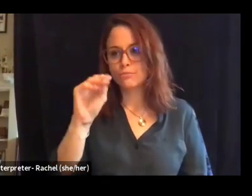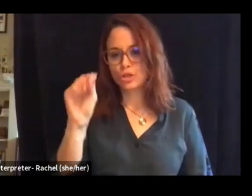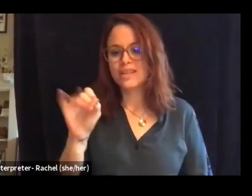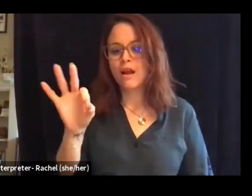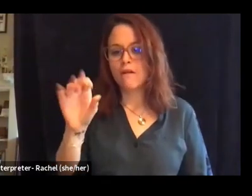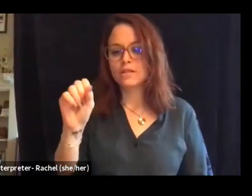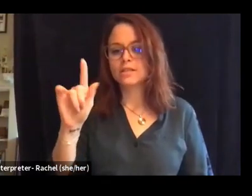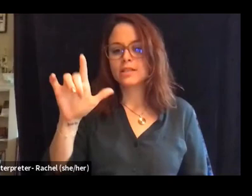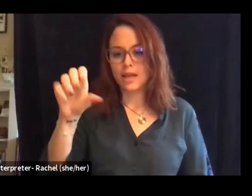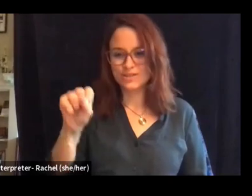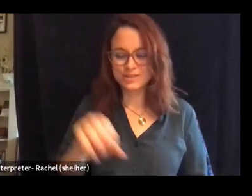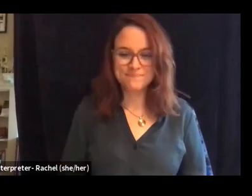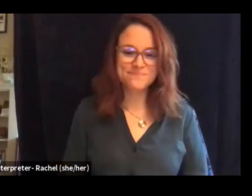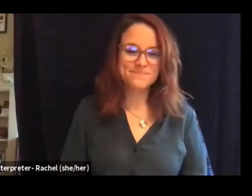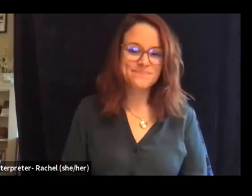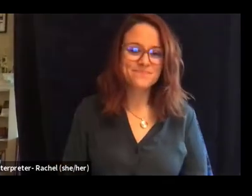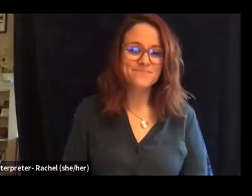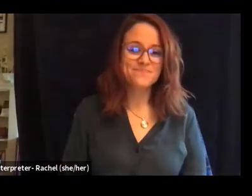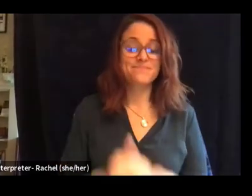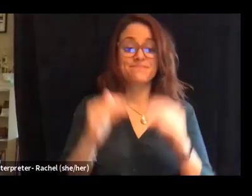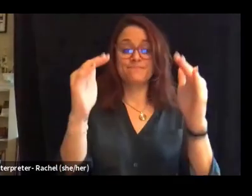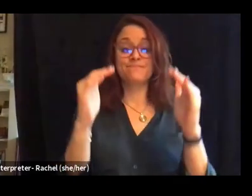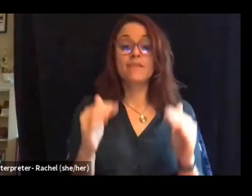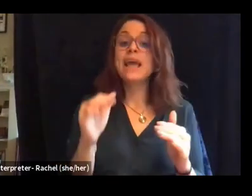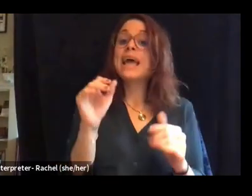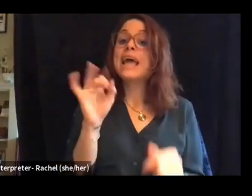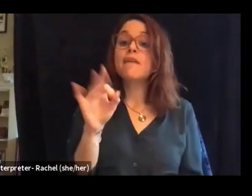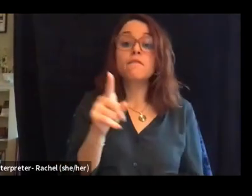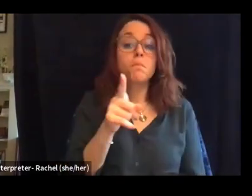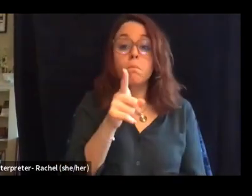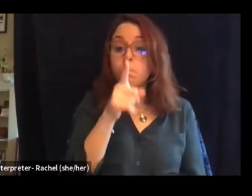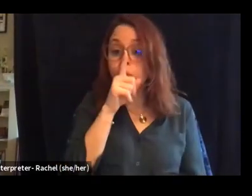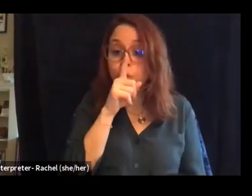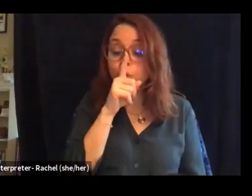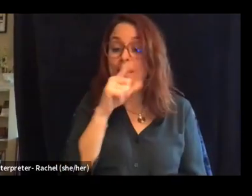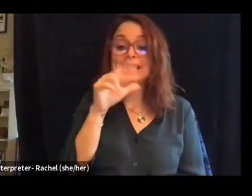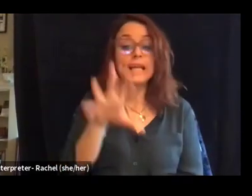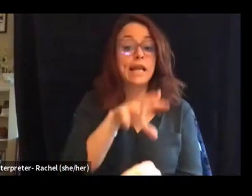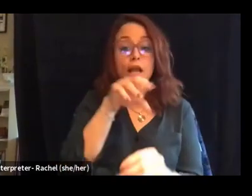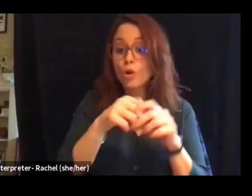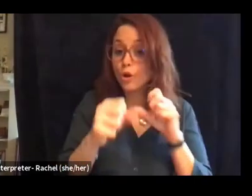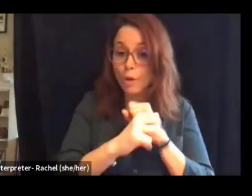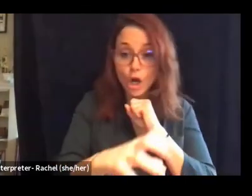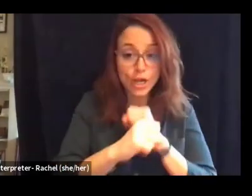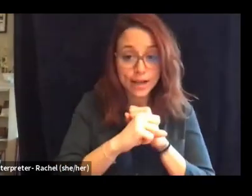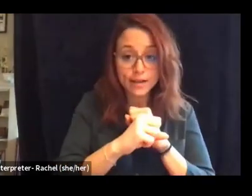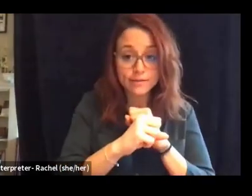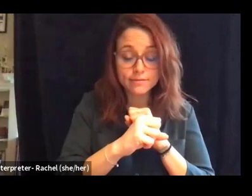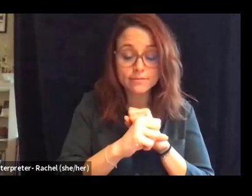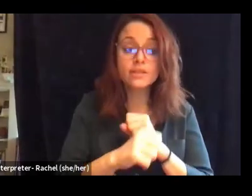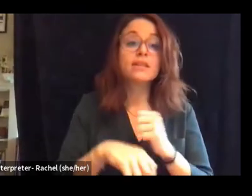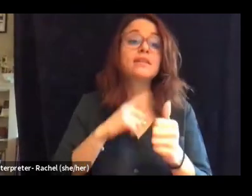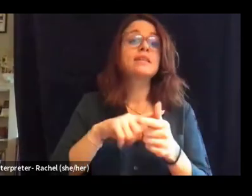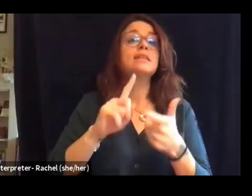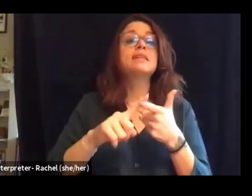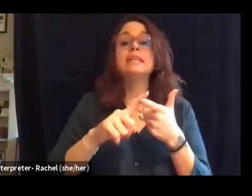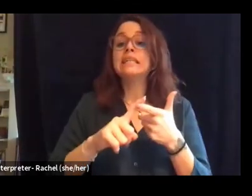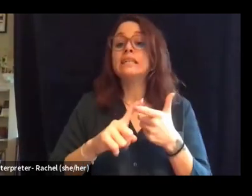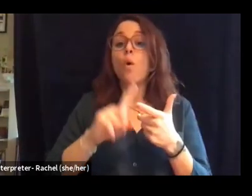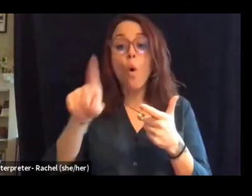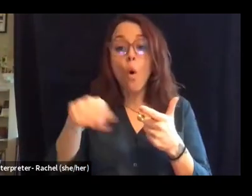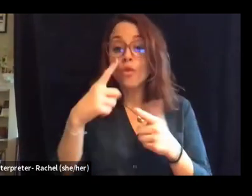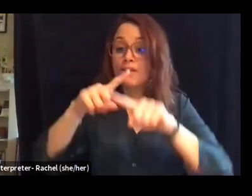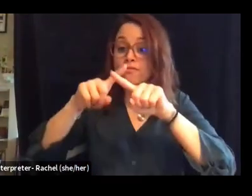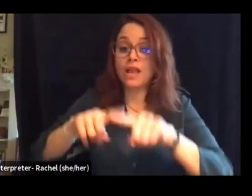That said, if I didn't do my customer acquisition plan, and I relied solely on my